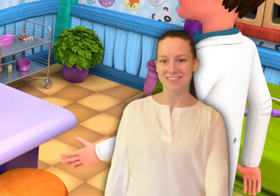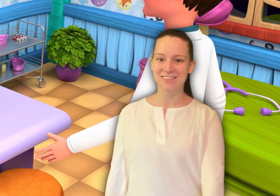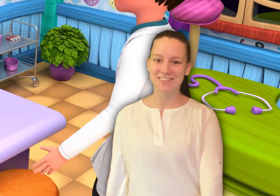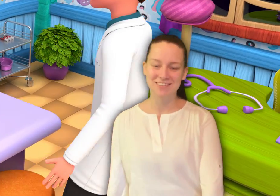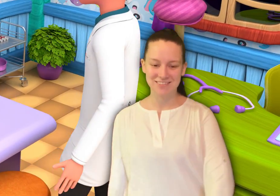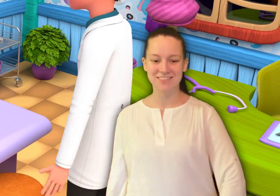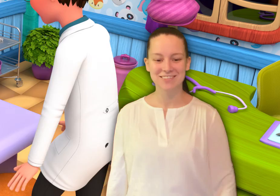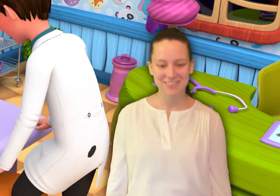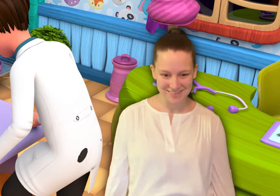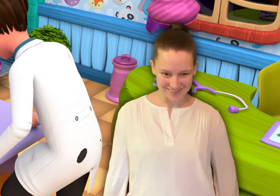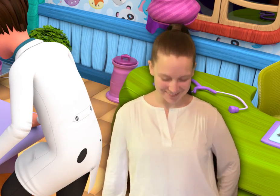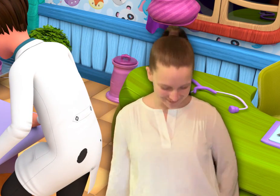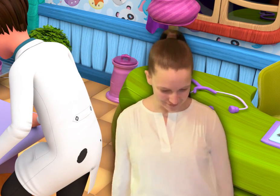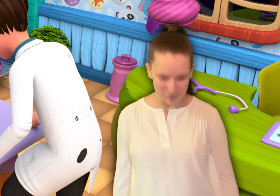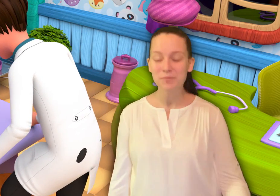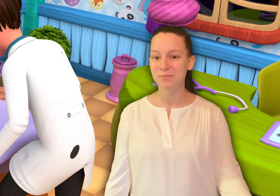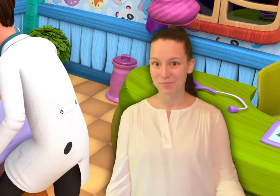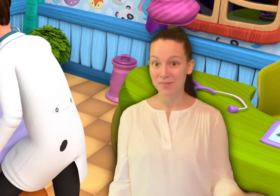puppy